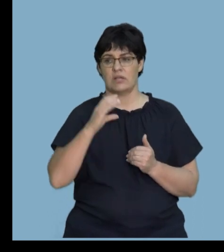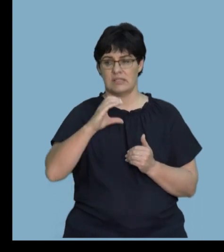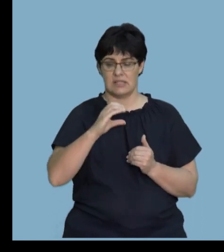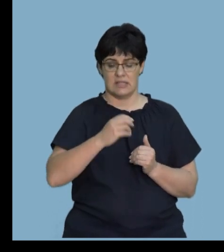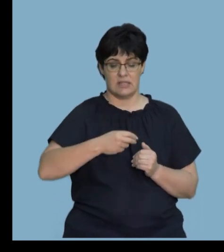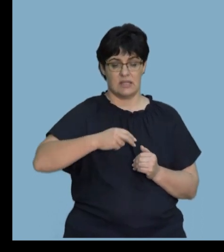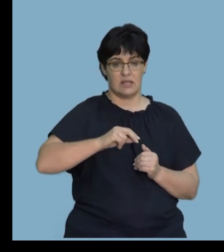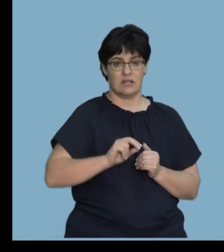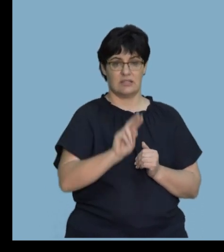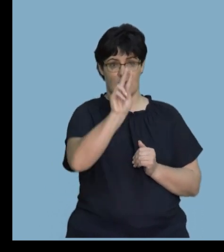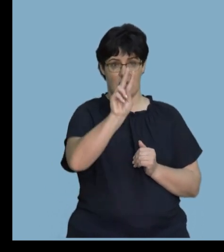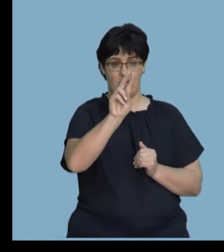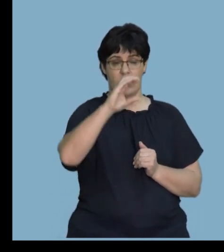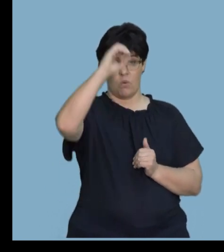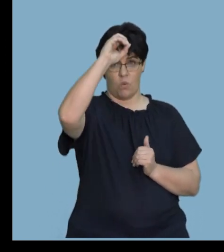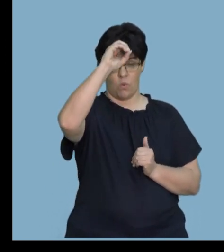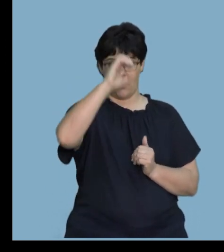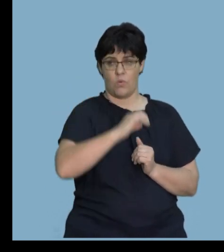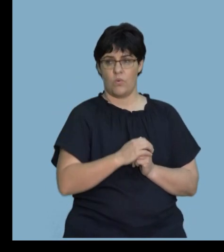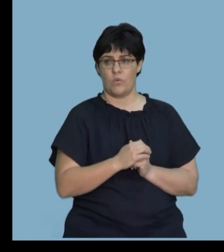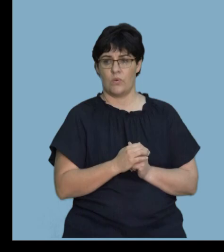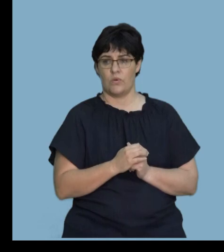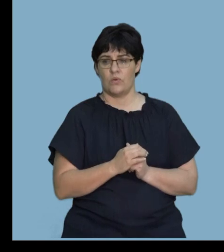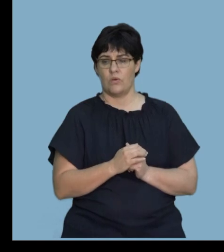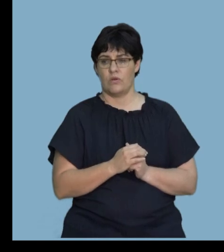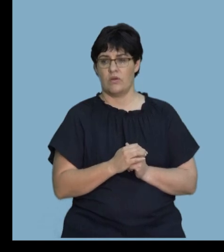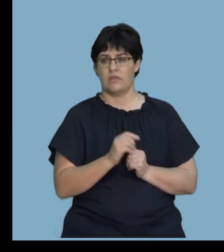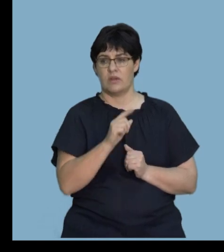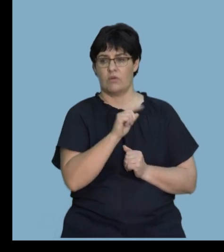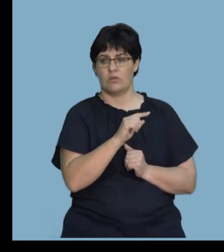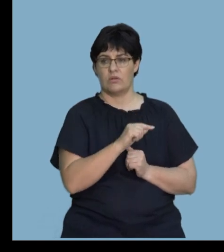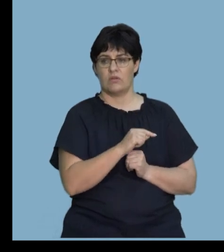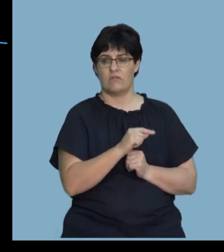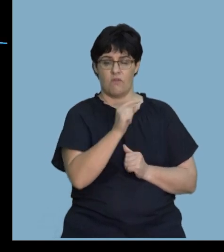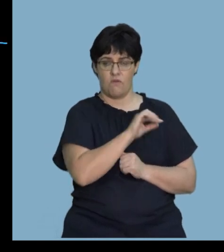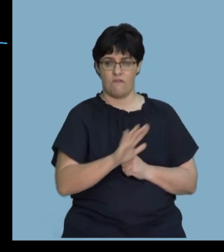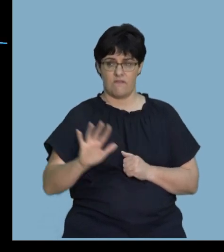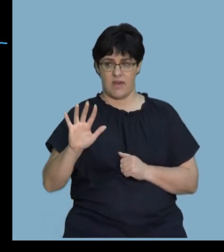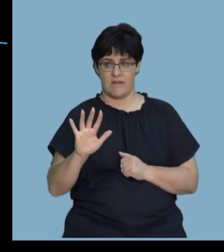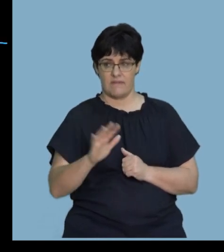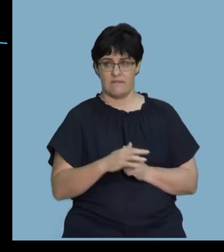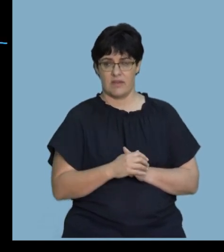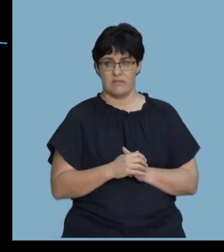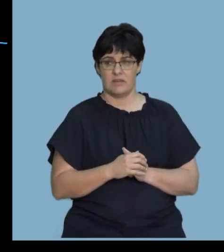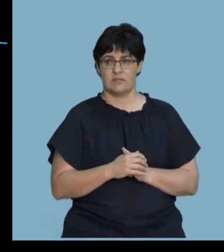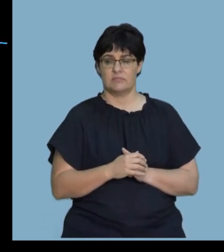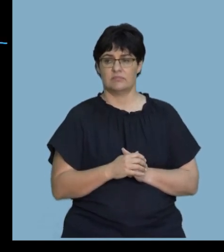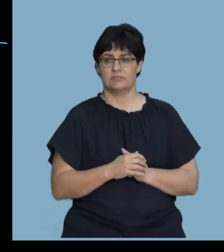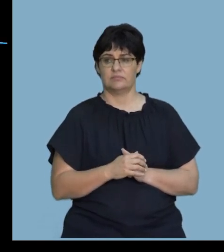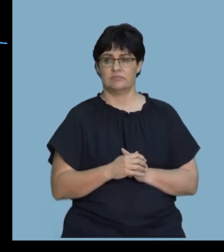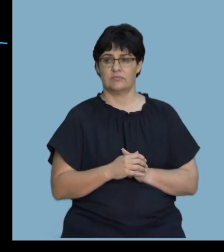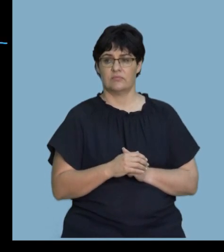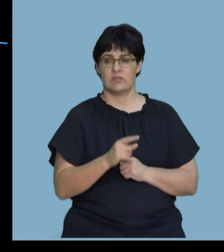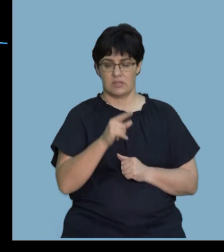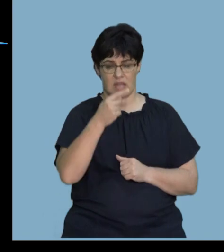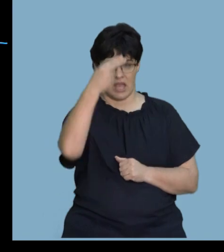And then 1, 2, 3, 4, 5. 1, 2, 3, 4, and then 5, right? So this